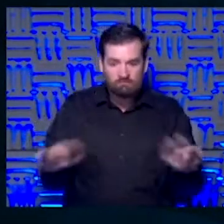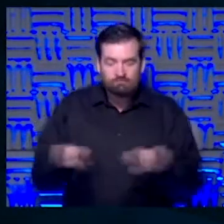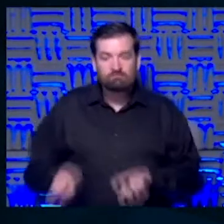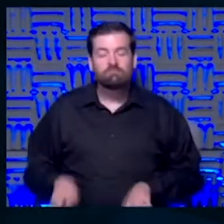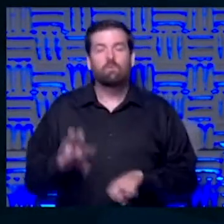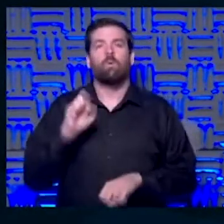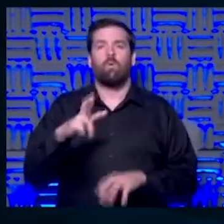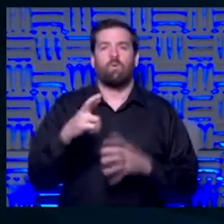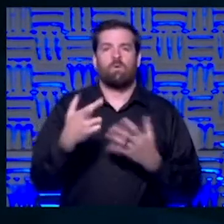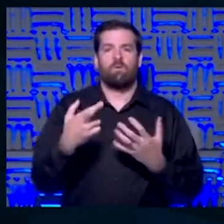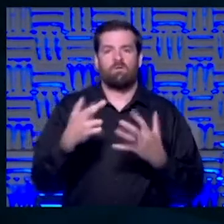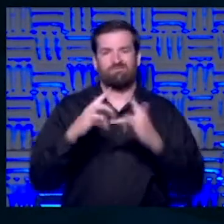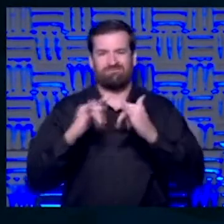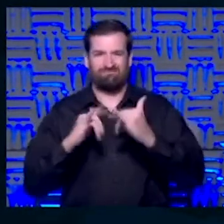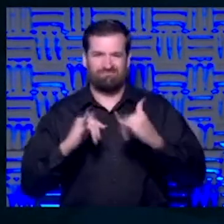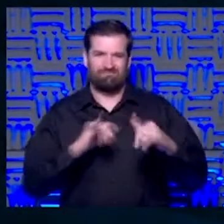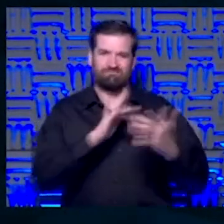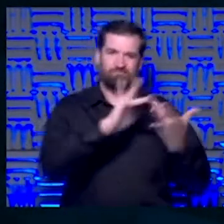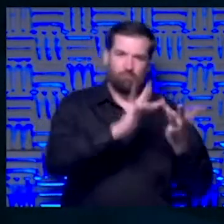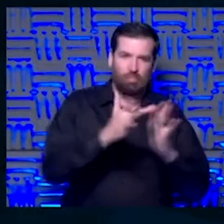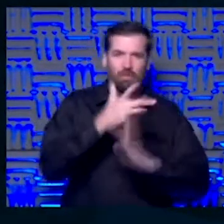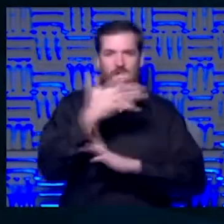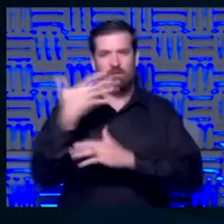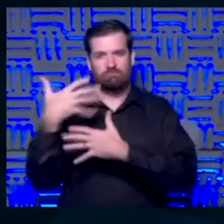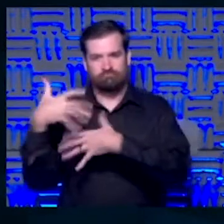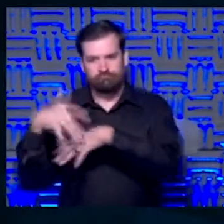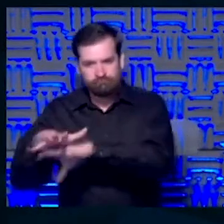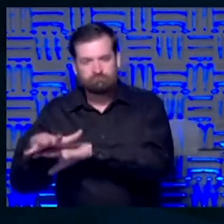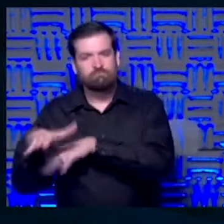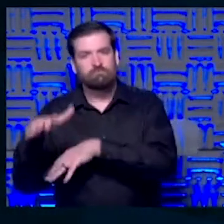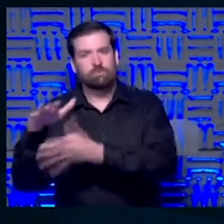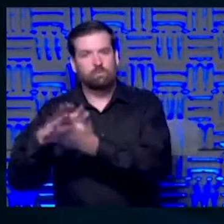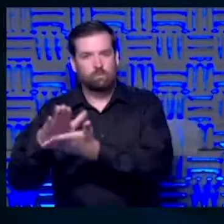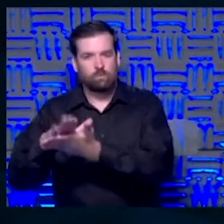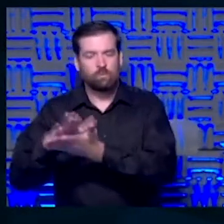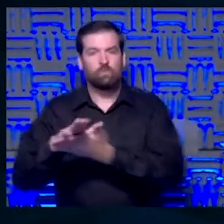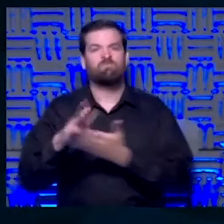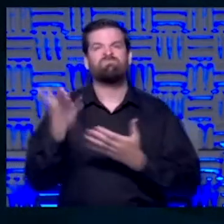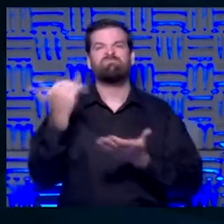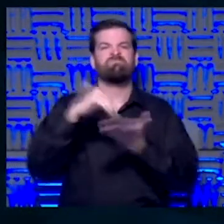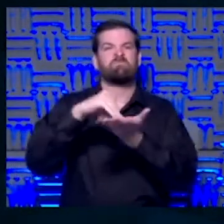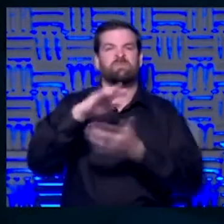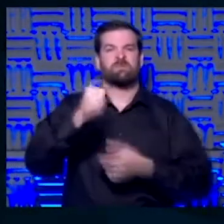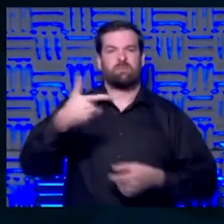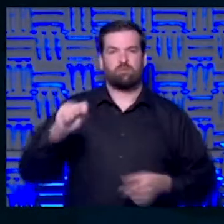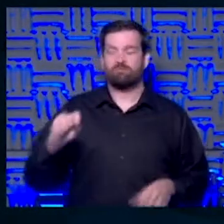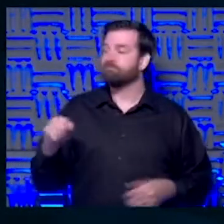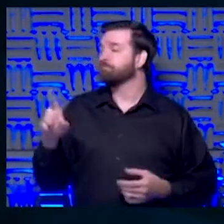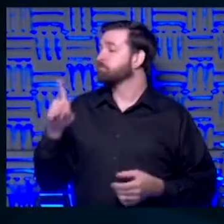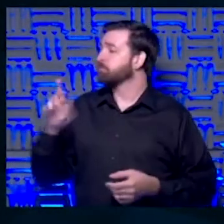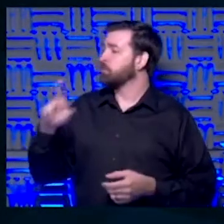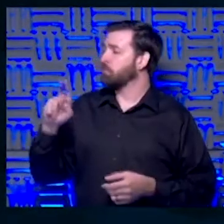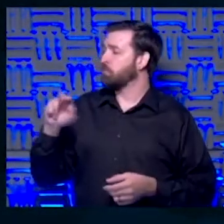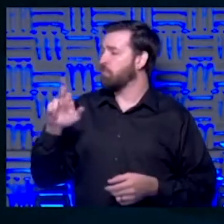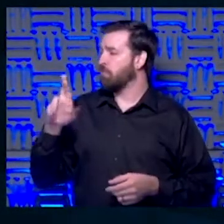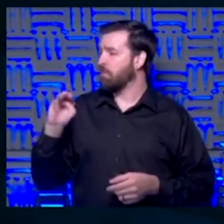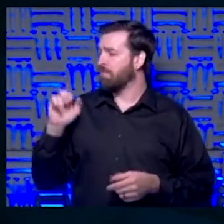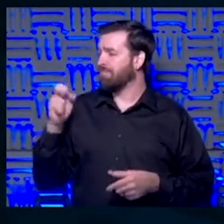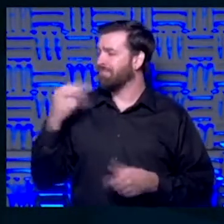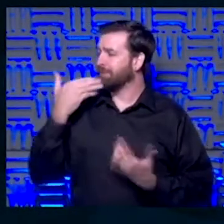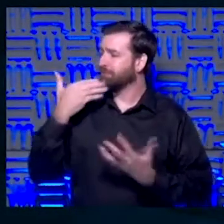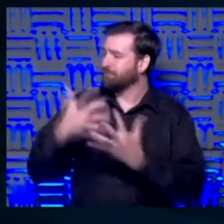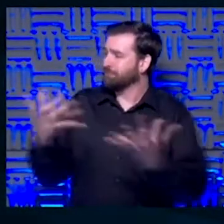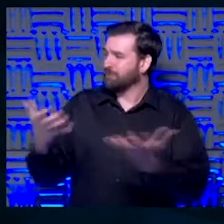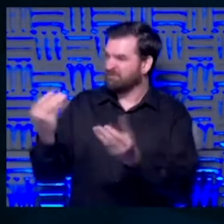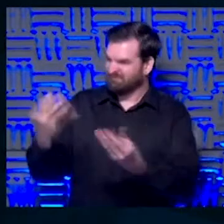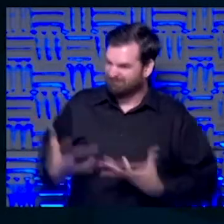hybridized approach come middle of September, perhaps. Dr. Norman, thank you so much for taking a few moments. We love a